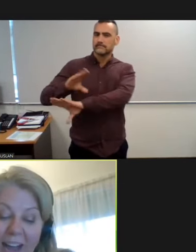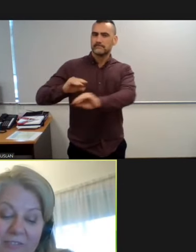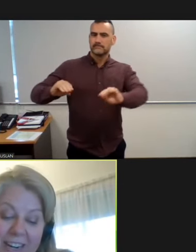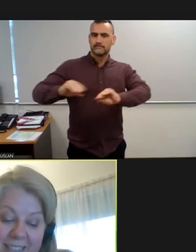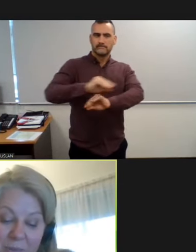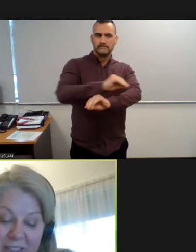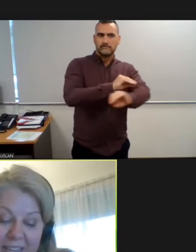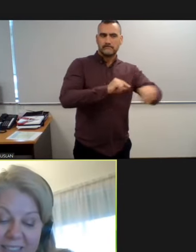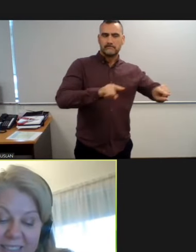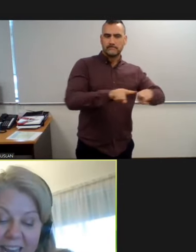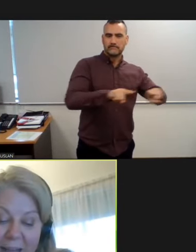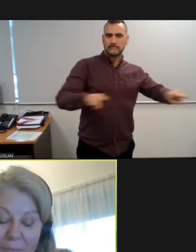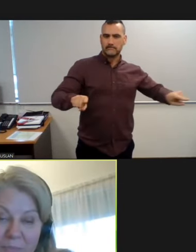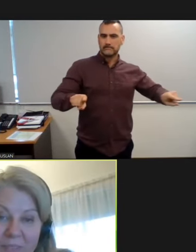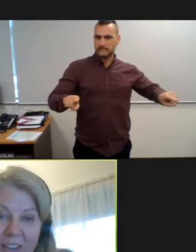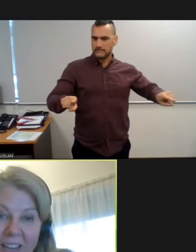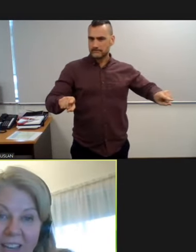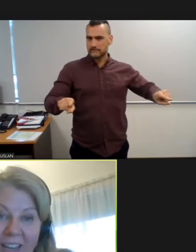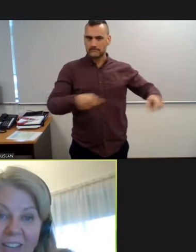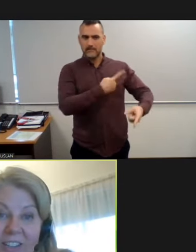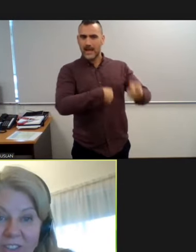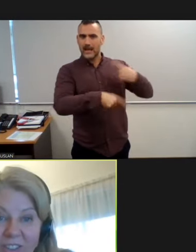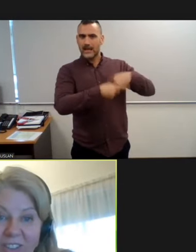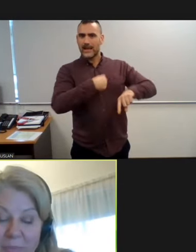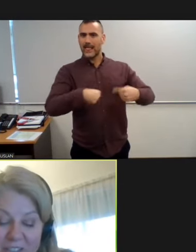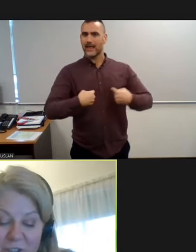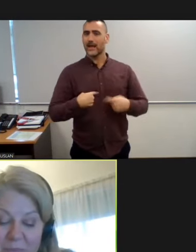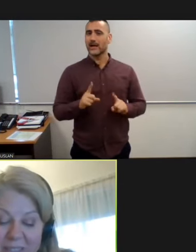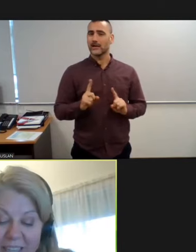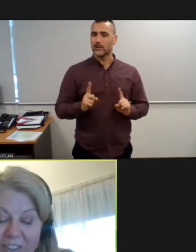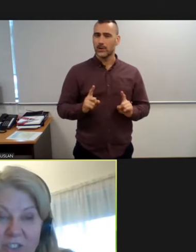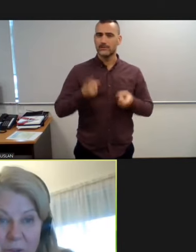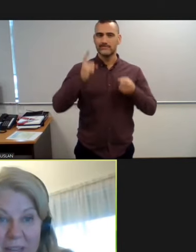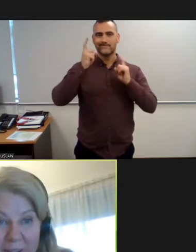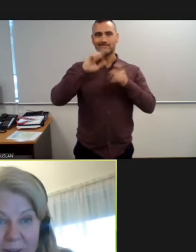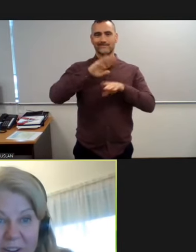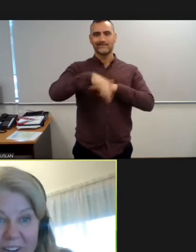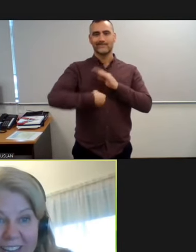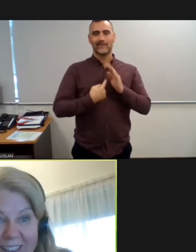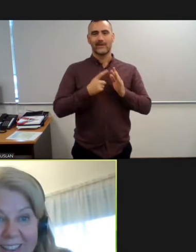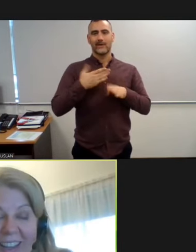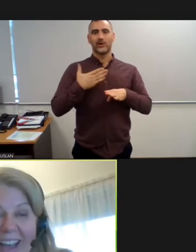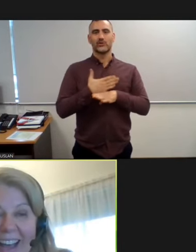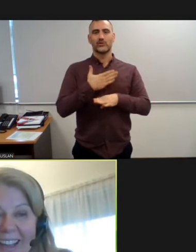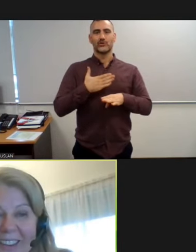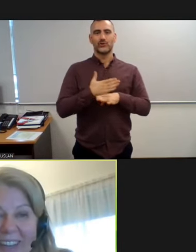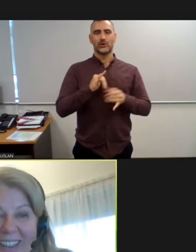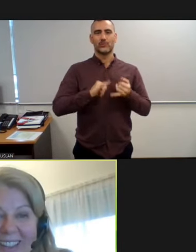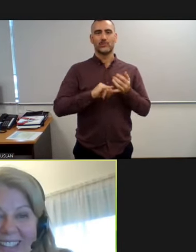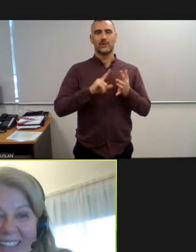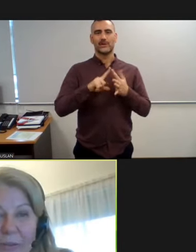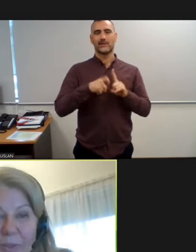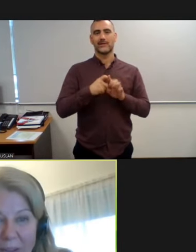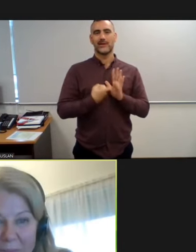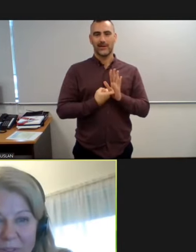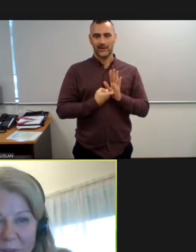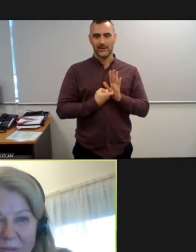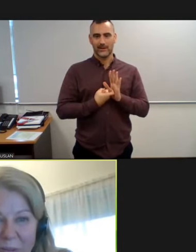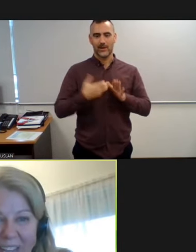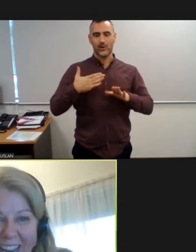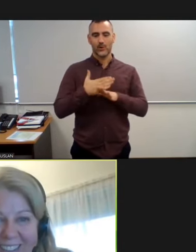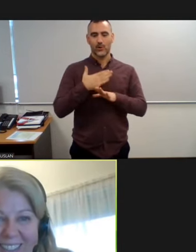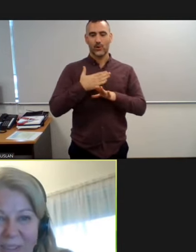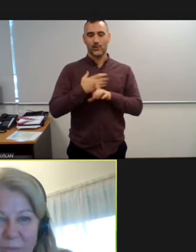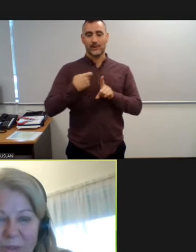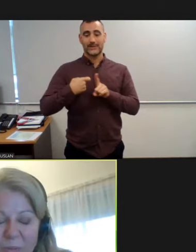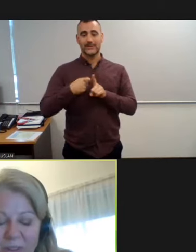the sector are raising with us concerns about job seeker and job keeper and the fact that that's helped people to